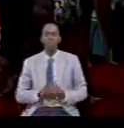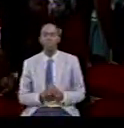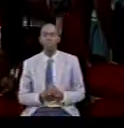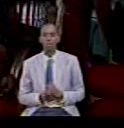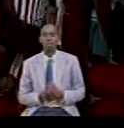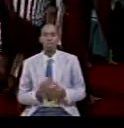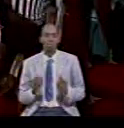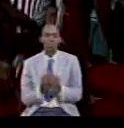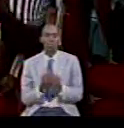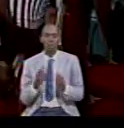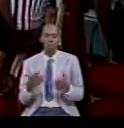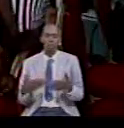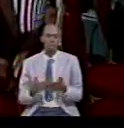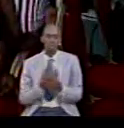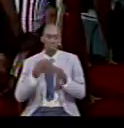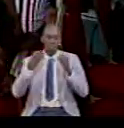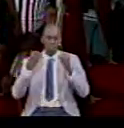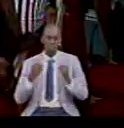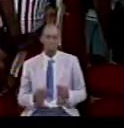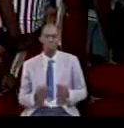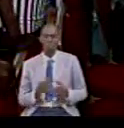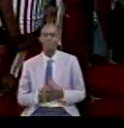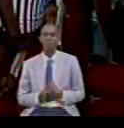with a new power,